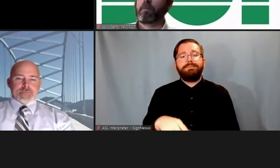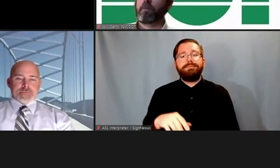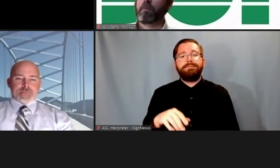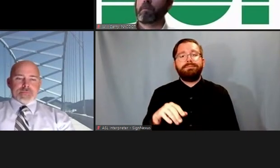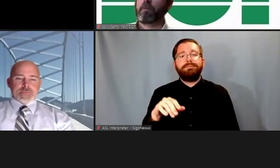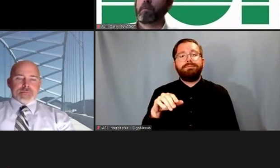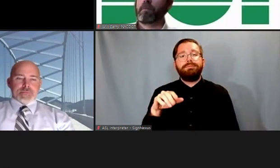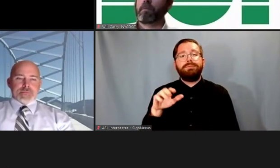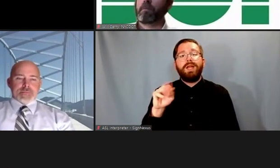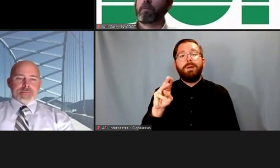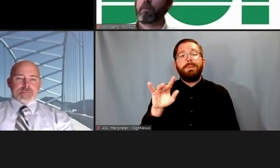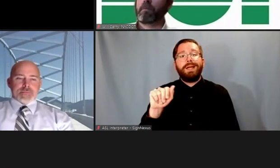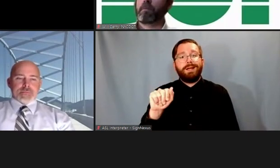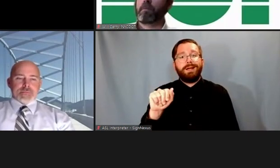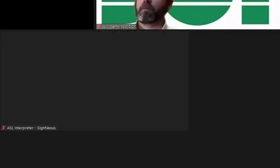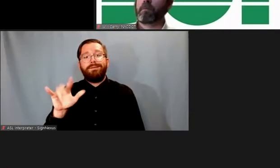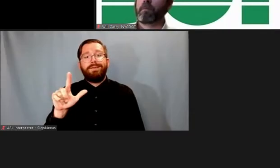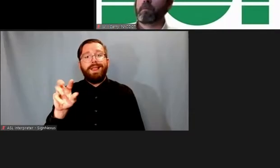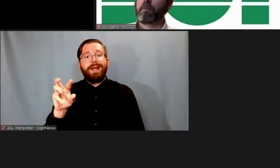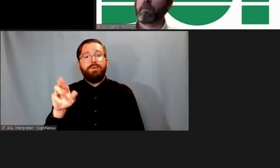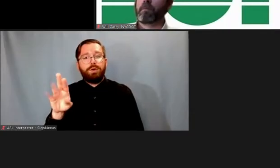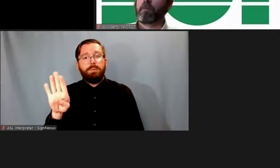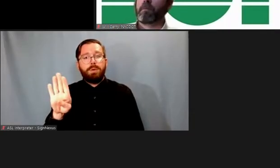tamika flowers ball